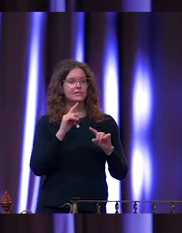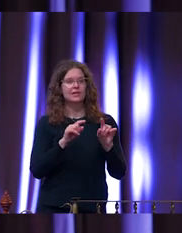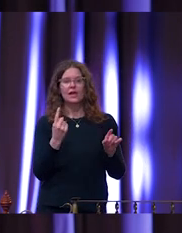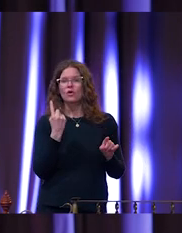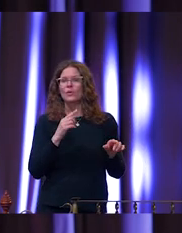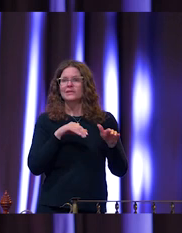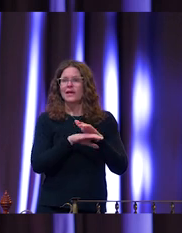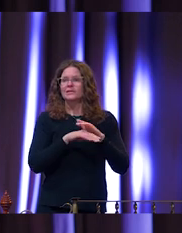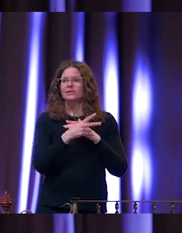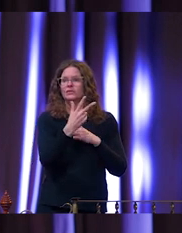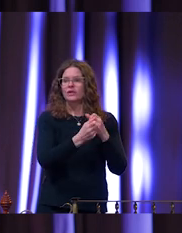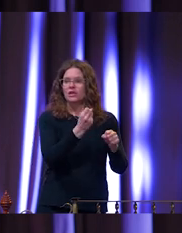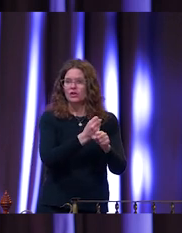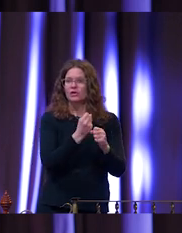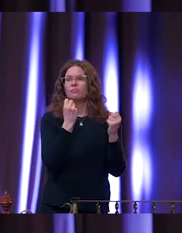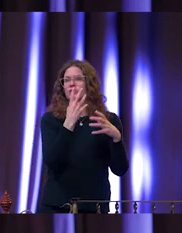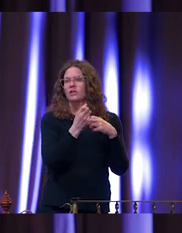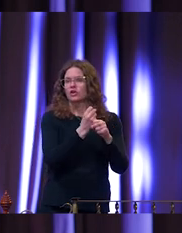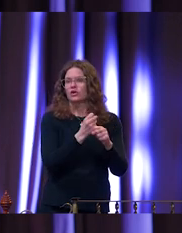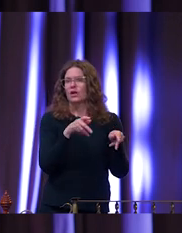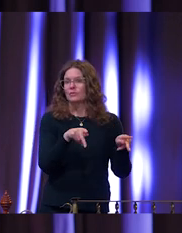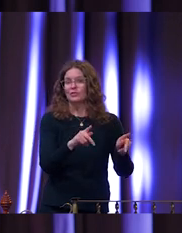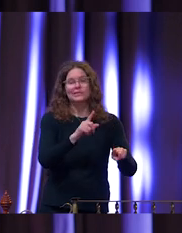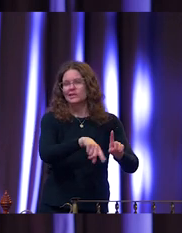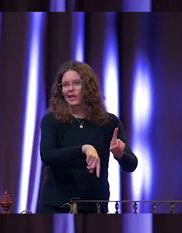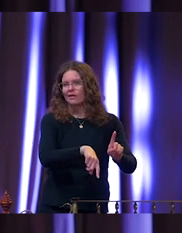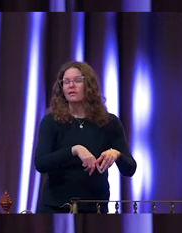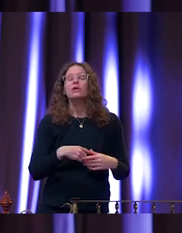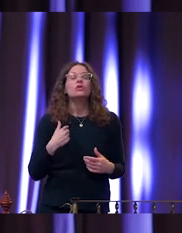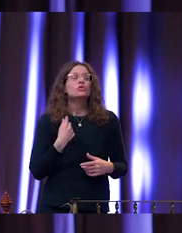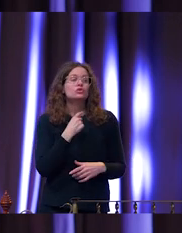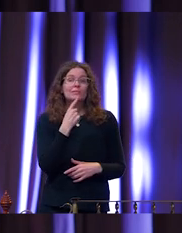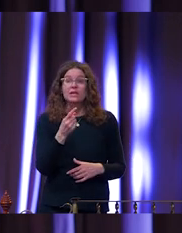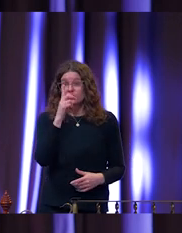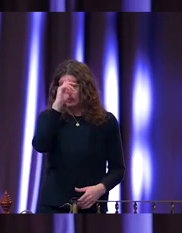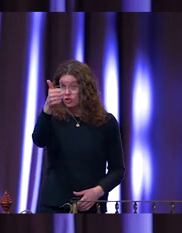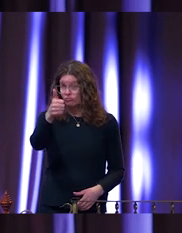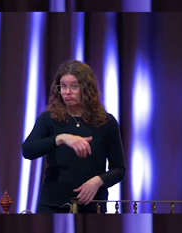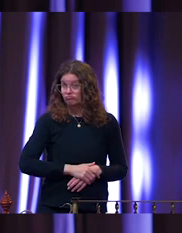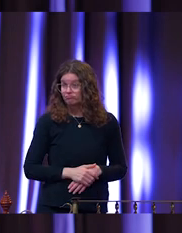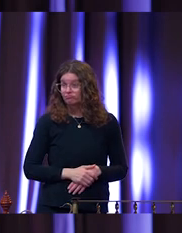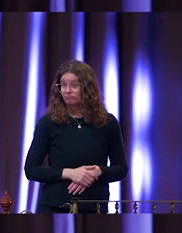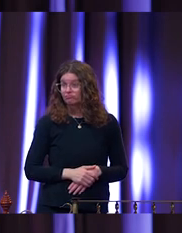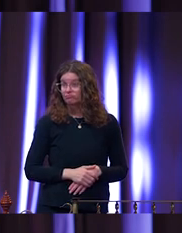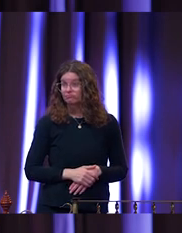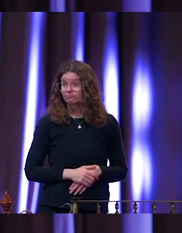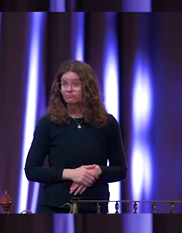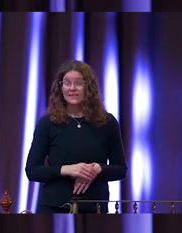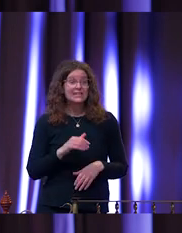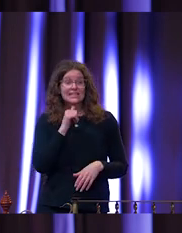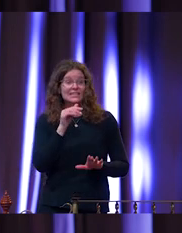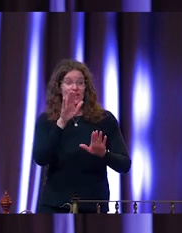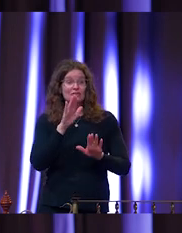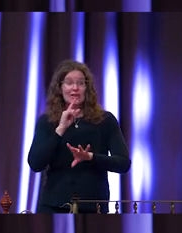3-year opportunity or multi-year opportunities. And so what I gotta say is, it's up to you. I know that's not a great answer, right?